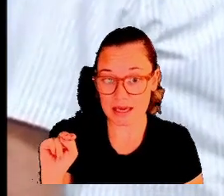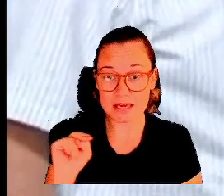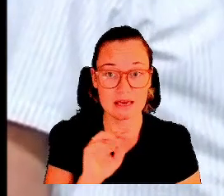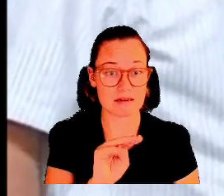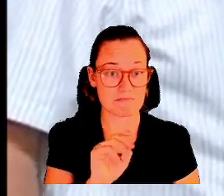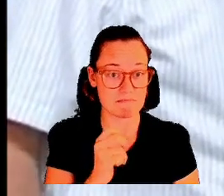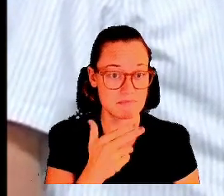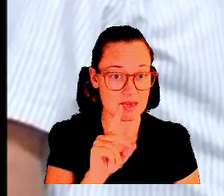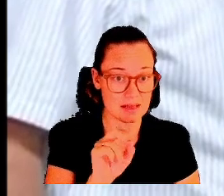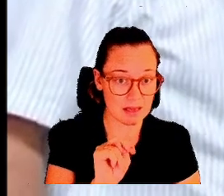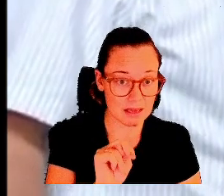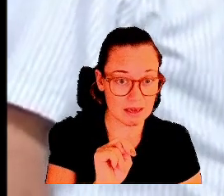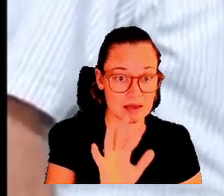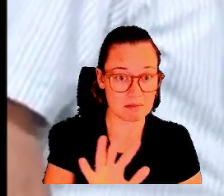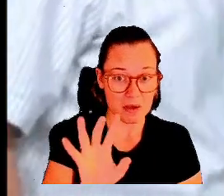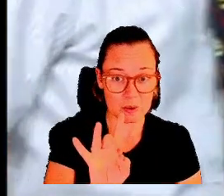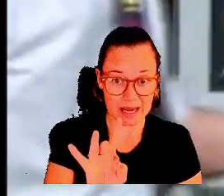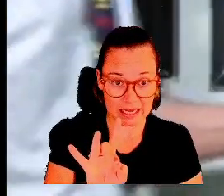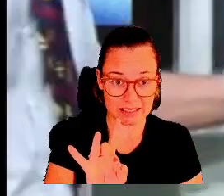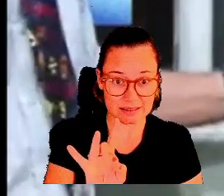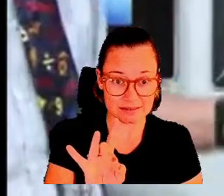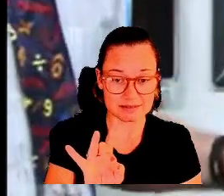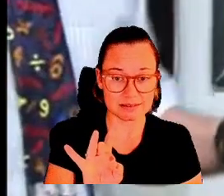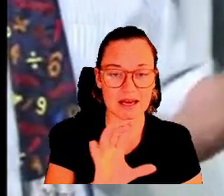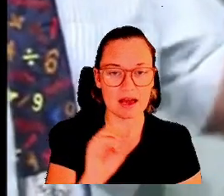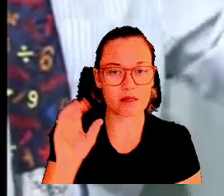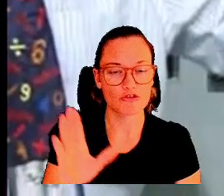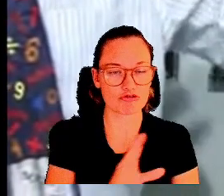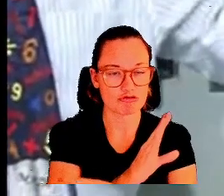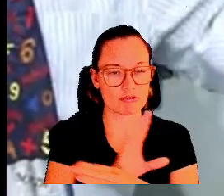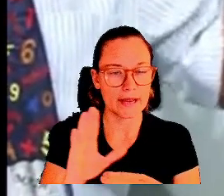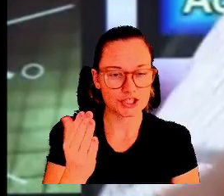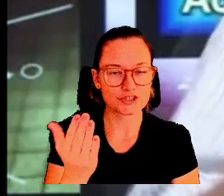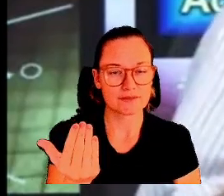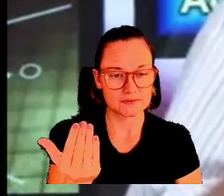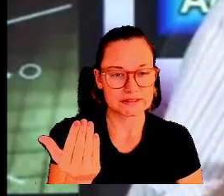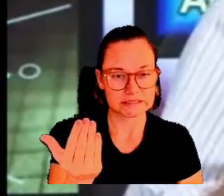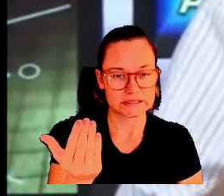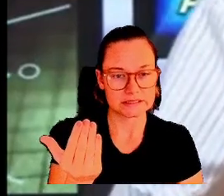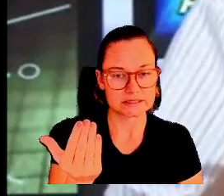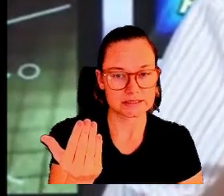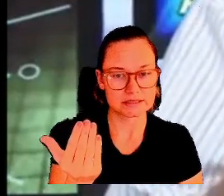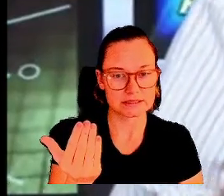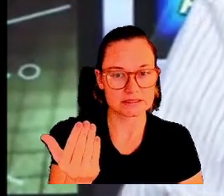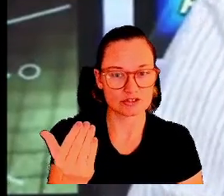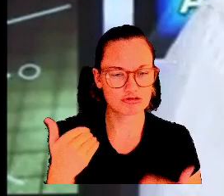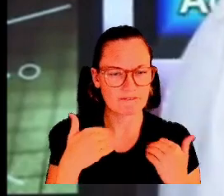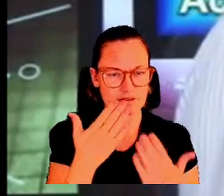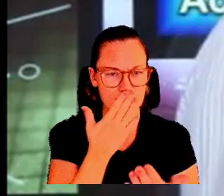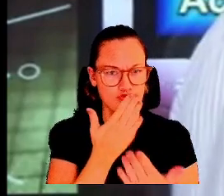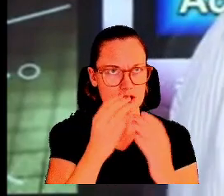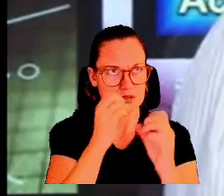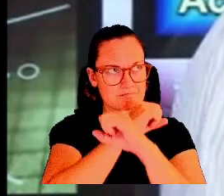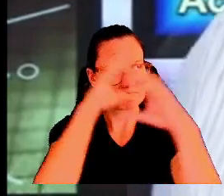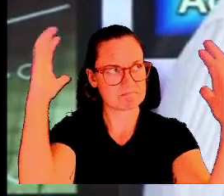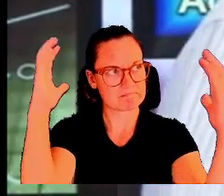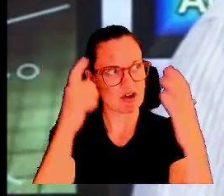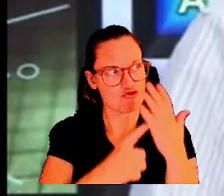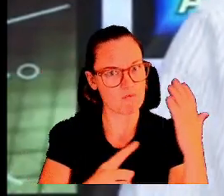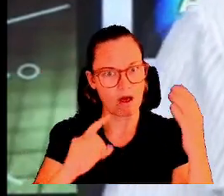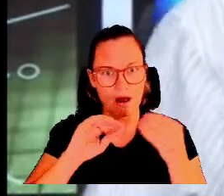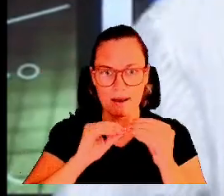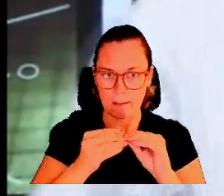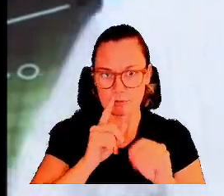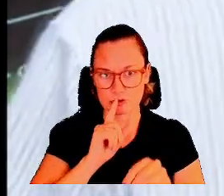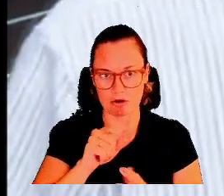about 8 and the range is about 15. I can have a pretty good picture of what these numbers